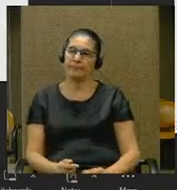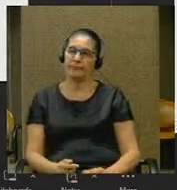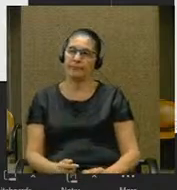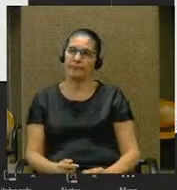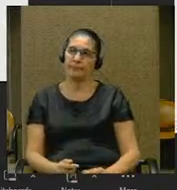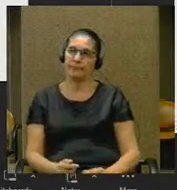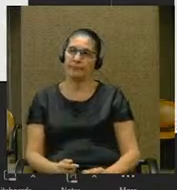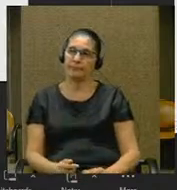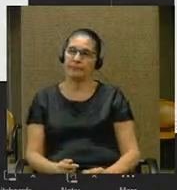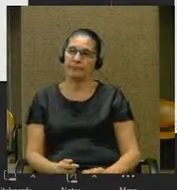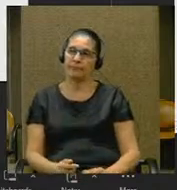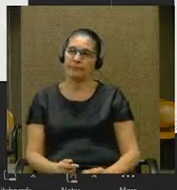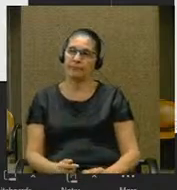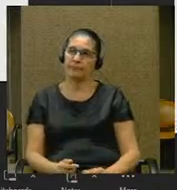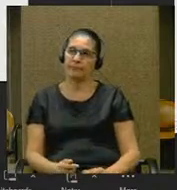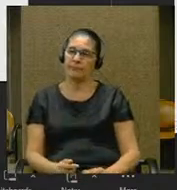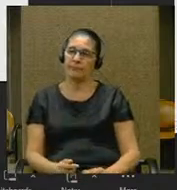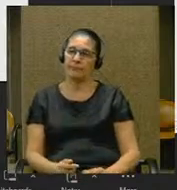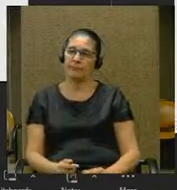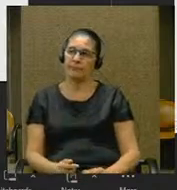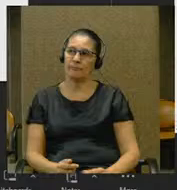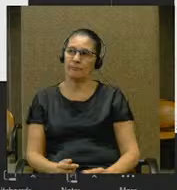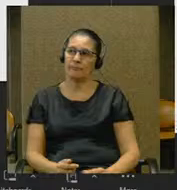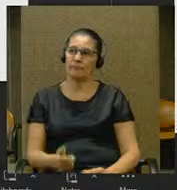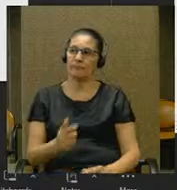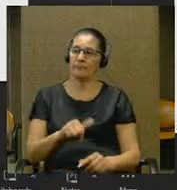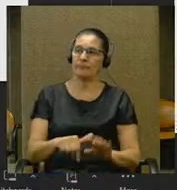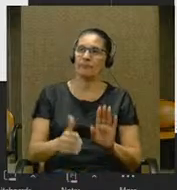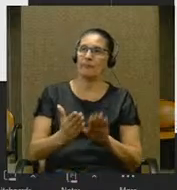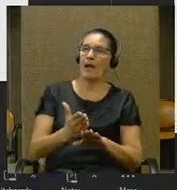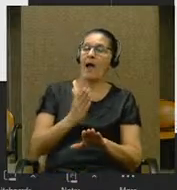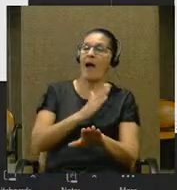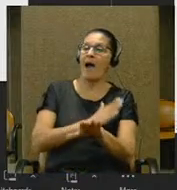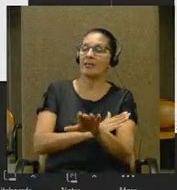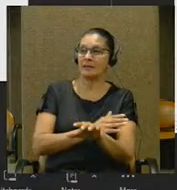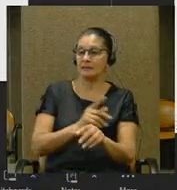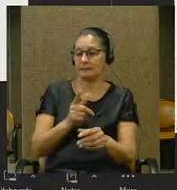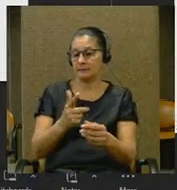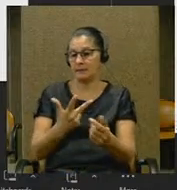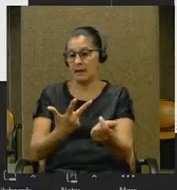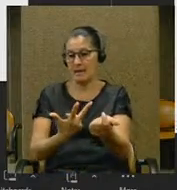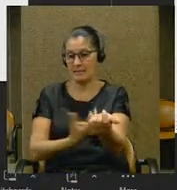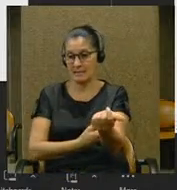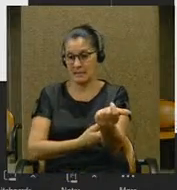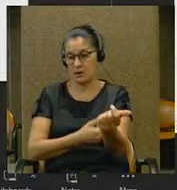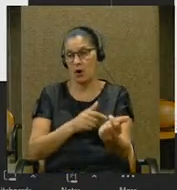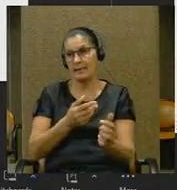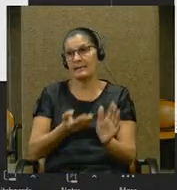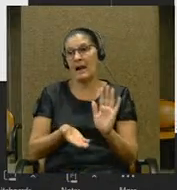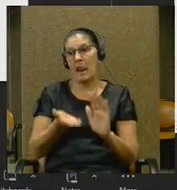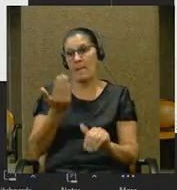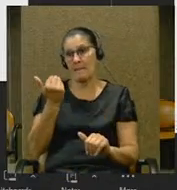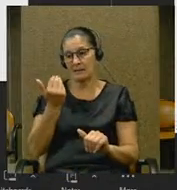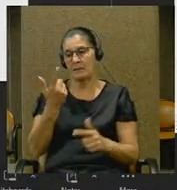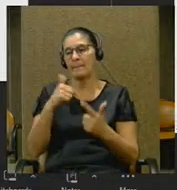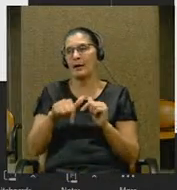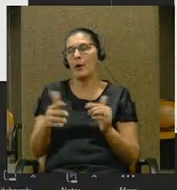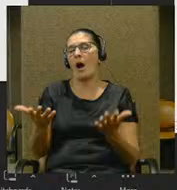frequent cause of death because of injection of heroin. Now, people are more likely to smoke